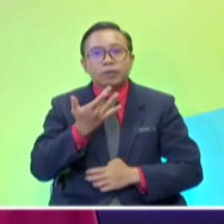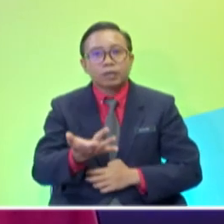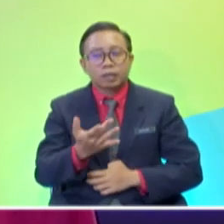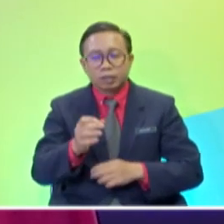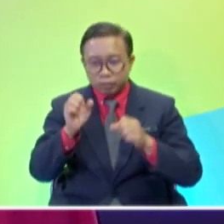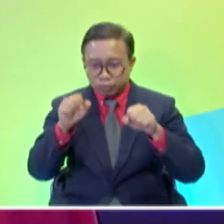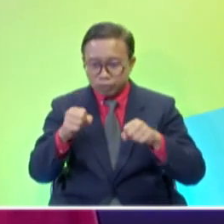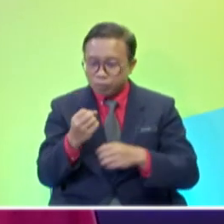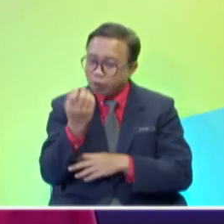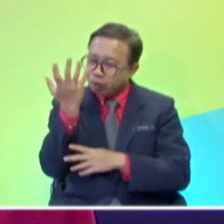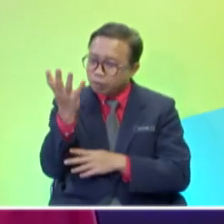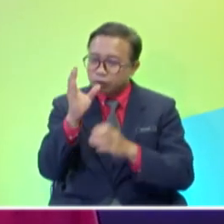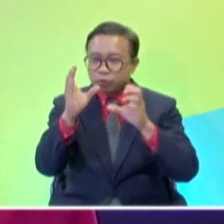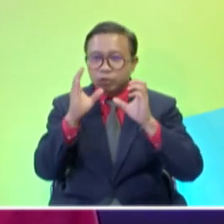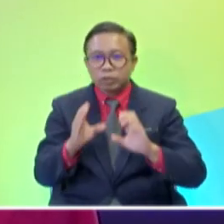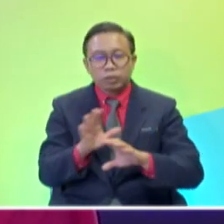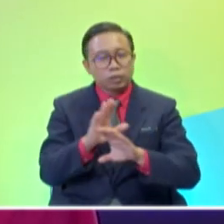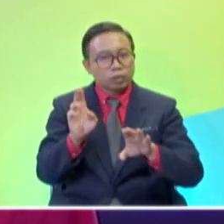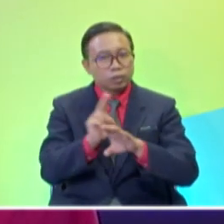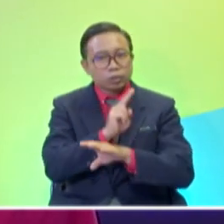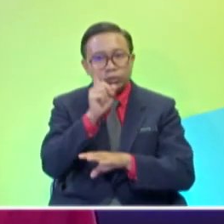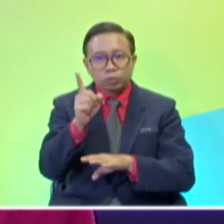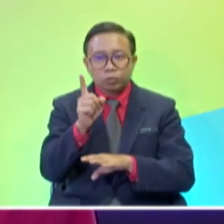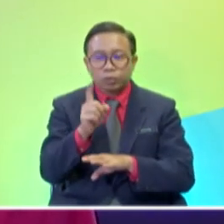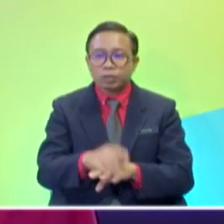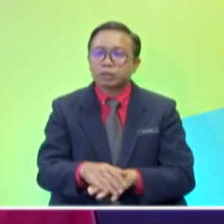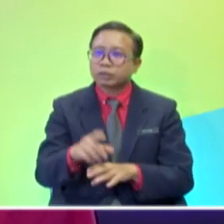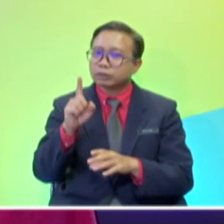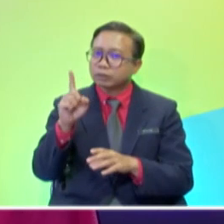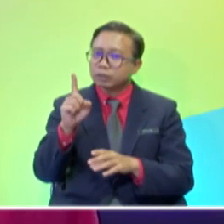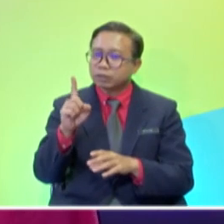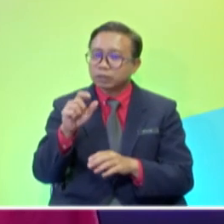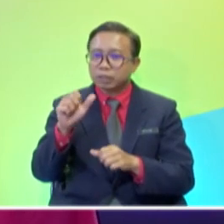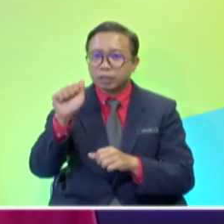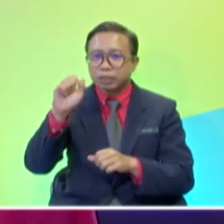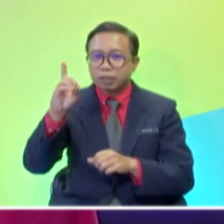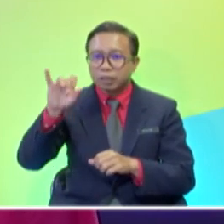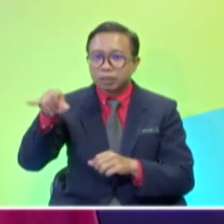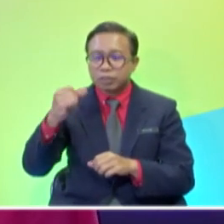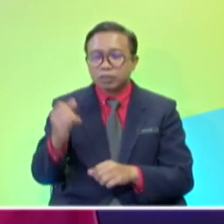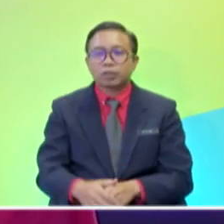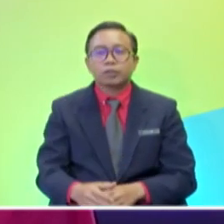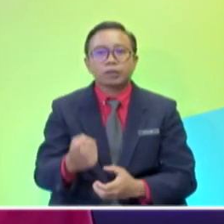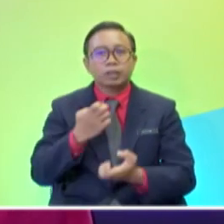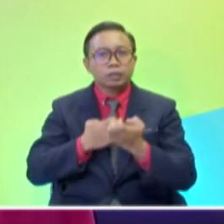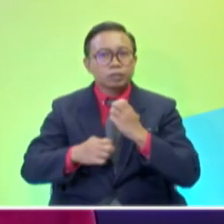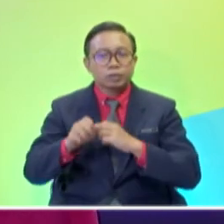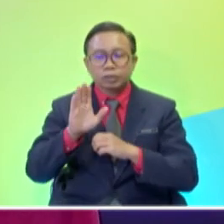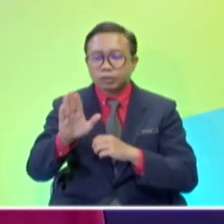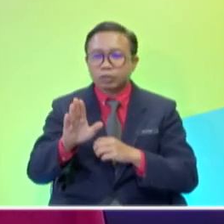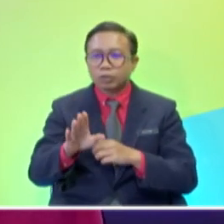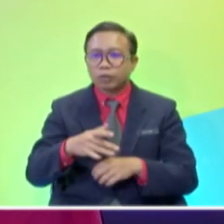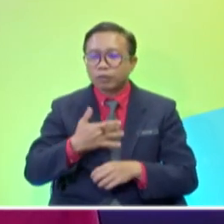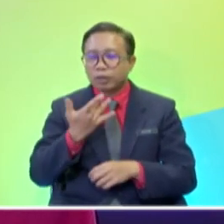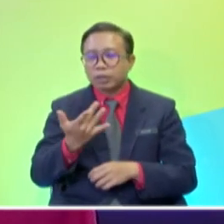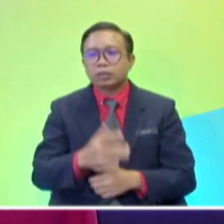in many ways, and you don't need to just use one single adjective to express your feelings. Okay?